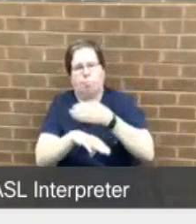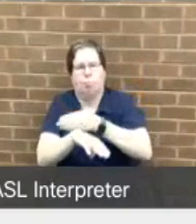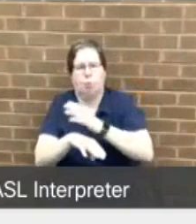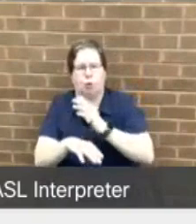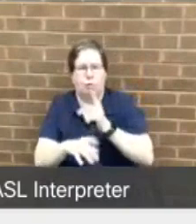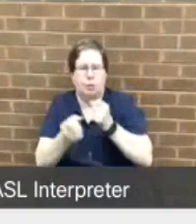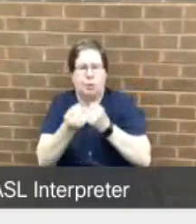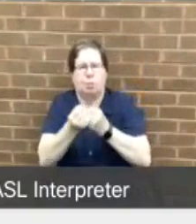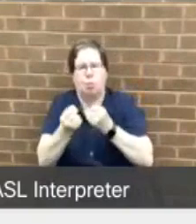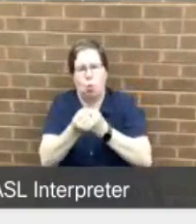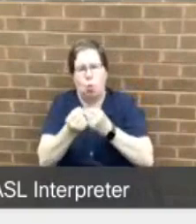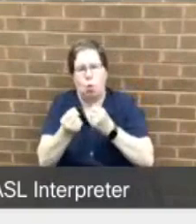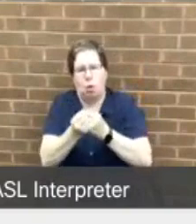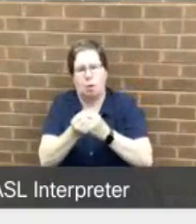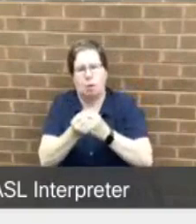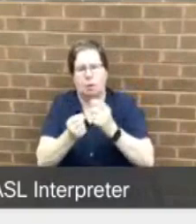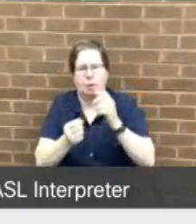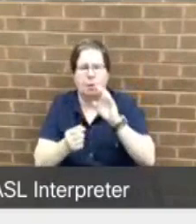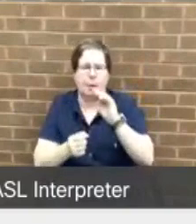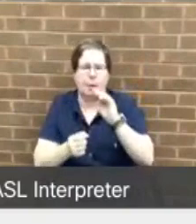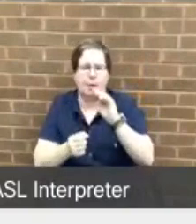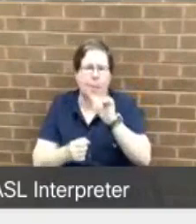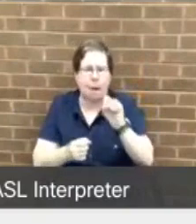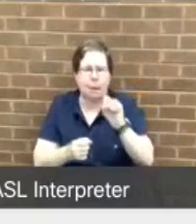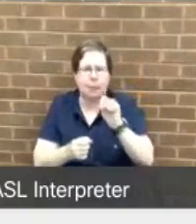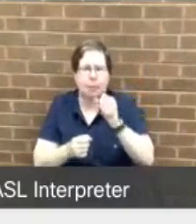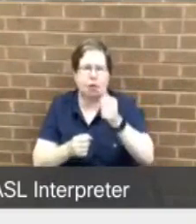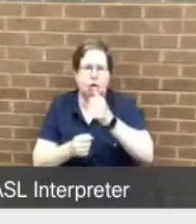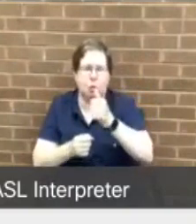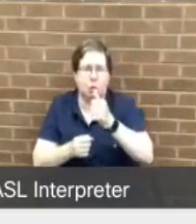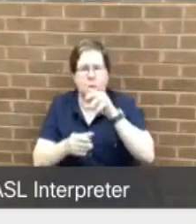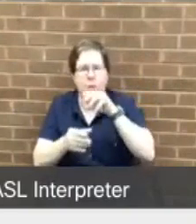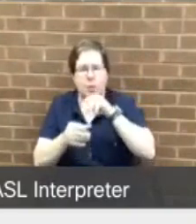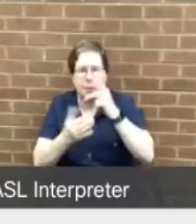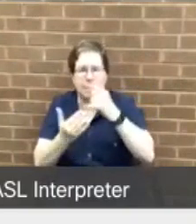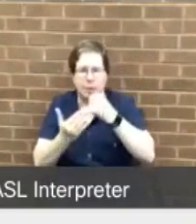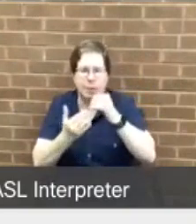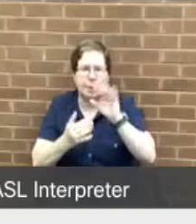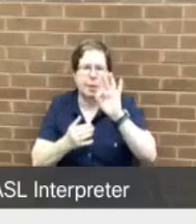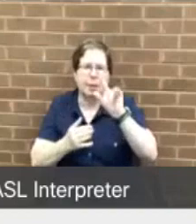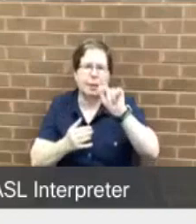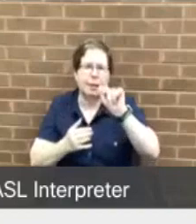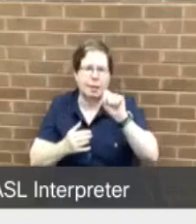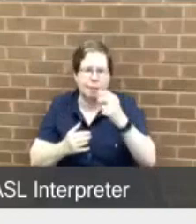for mass transit. And that includes projects like the Flash